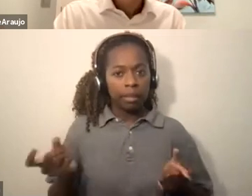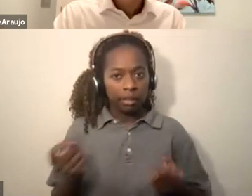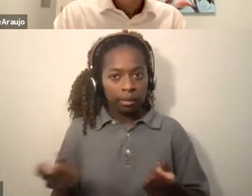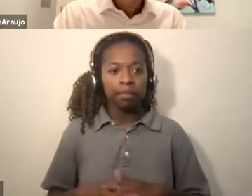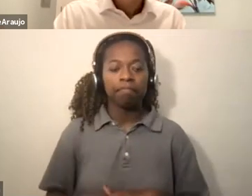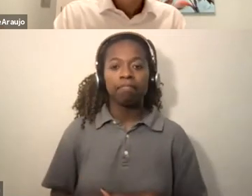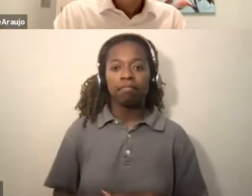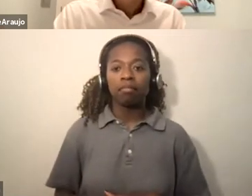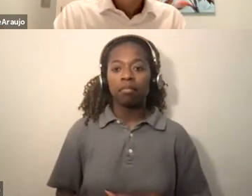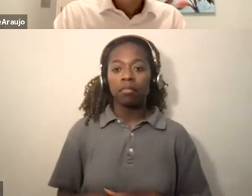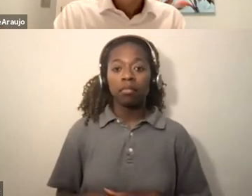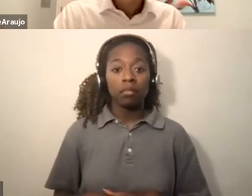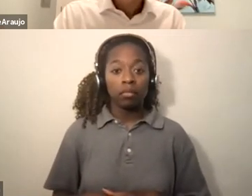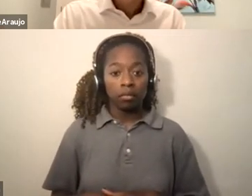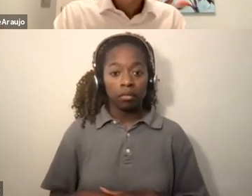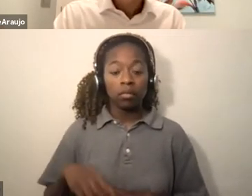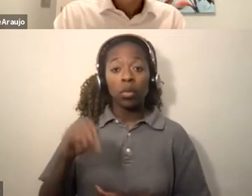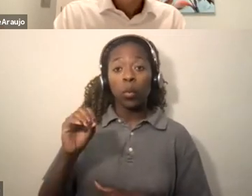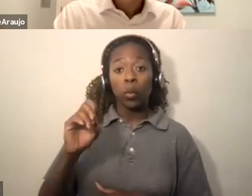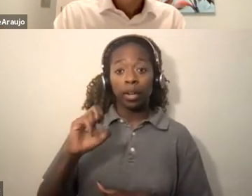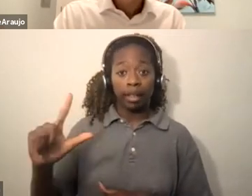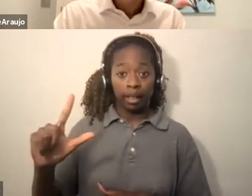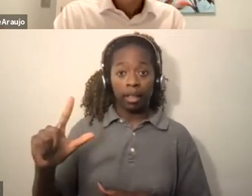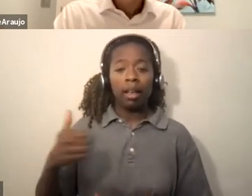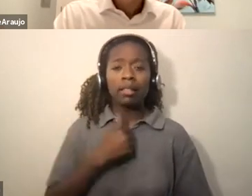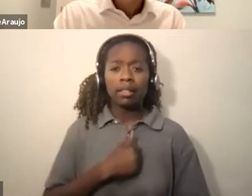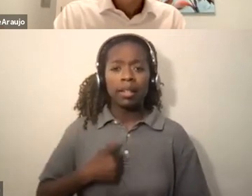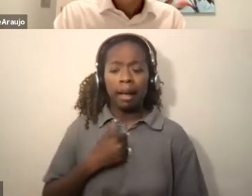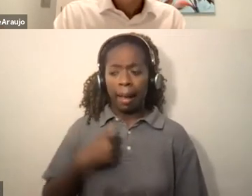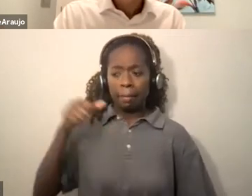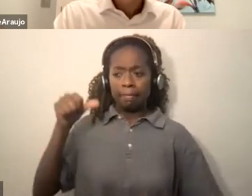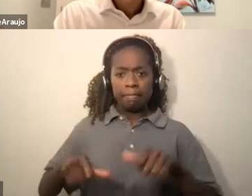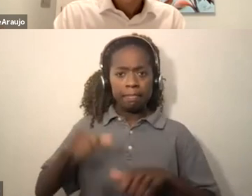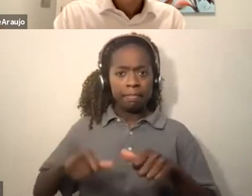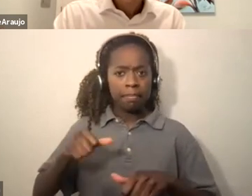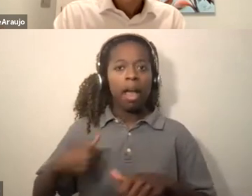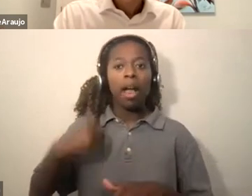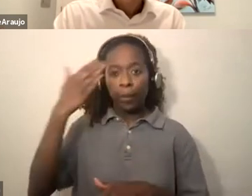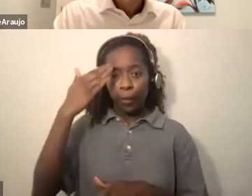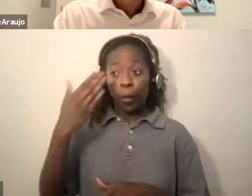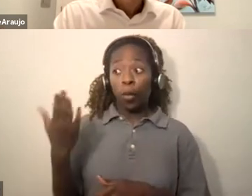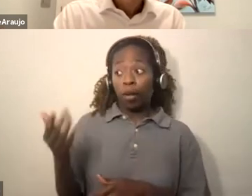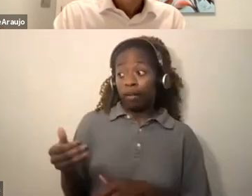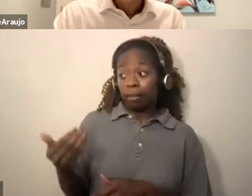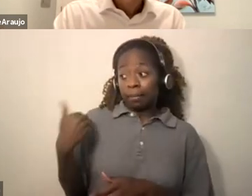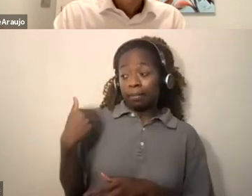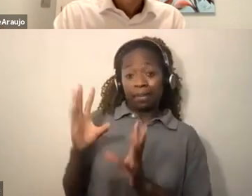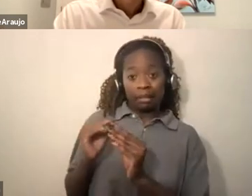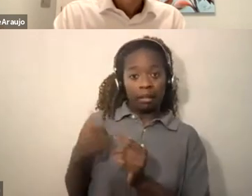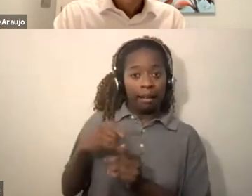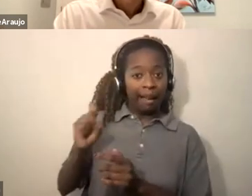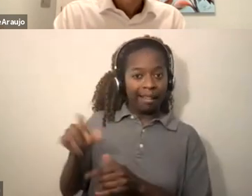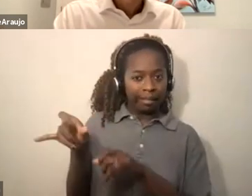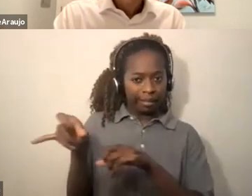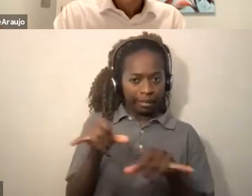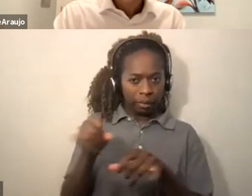grant mr diarrhea i apologize for my uncertainty on that because i know i had asked that question at the last meeting so we got it the other day